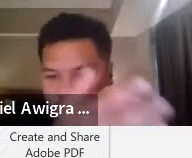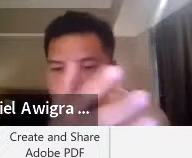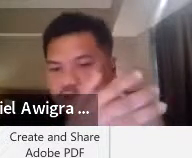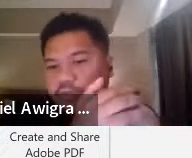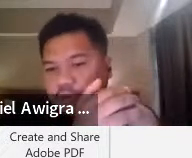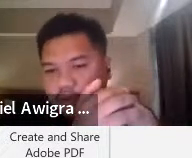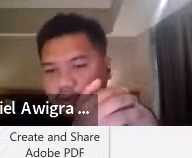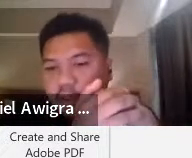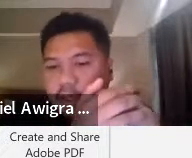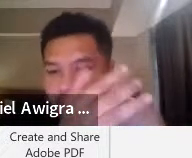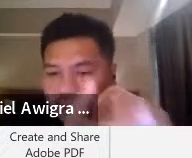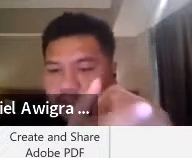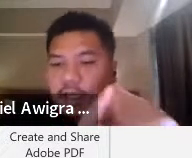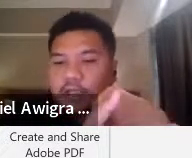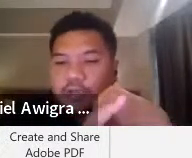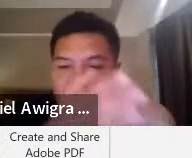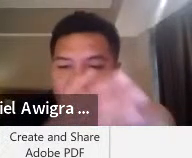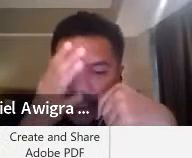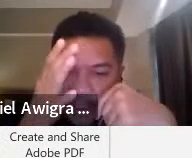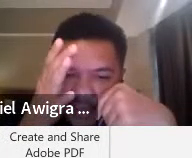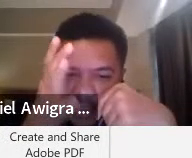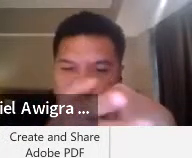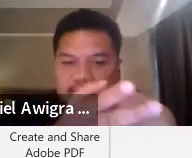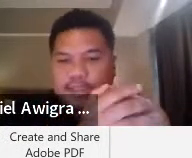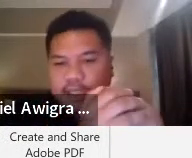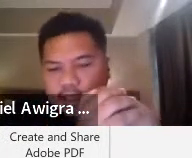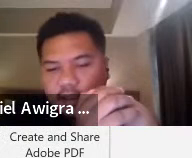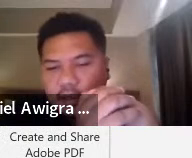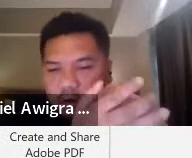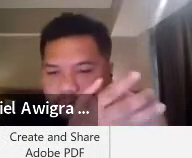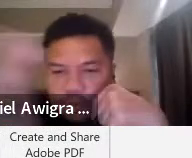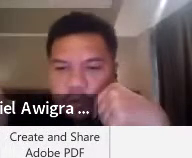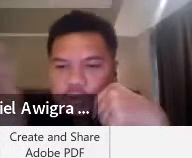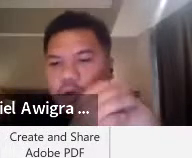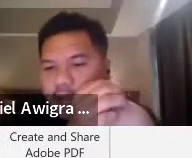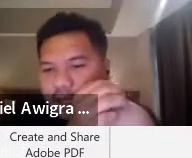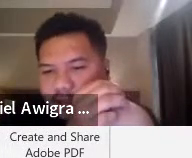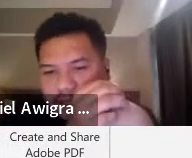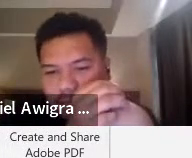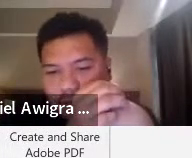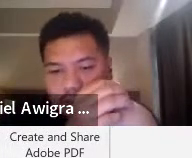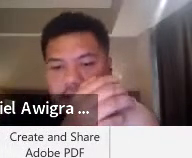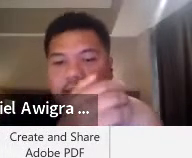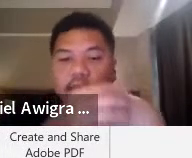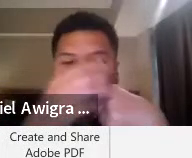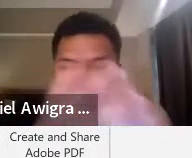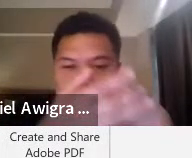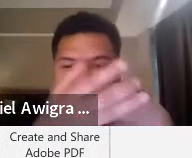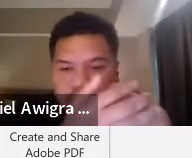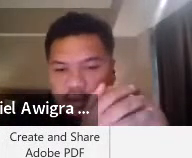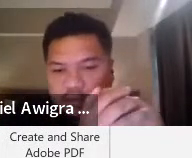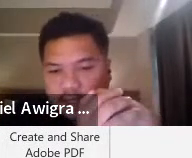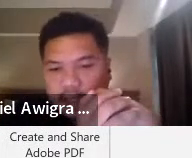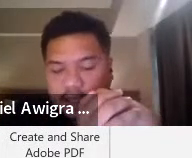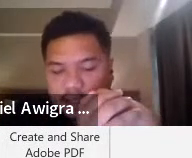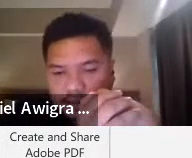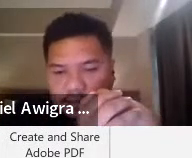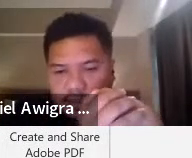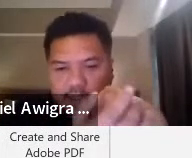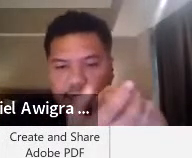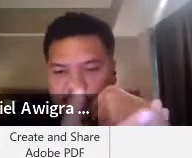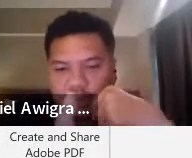and so on and so forth. Indonesia shouldn't be in this list, basically, of those who are anti-democratic. Indonesia is always saying